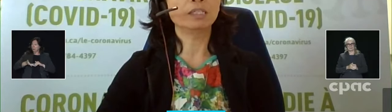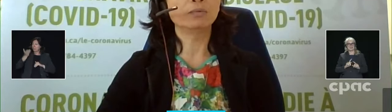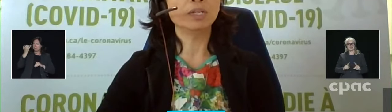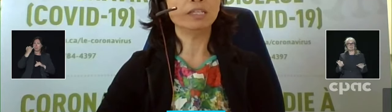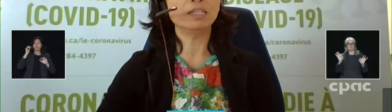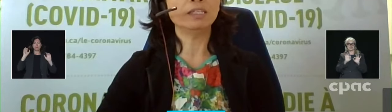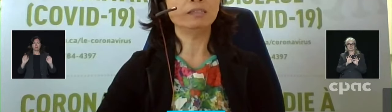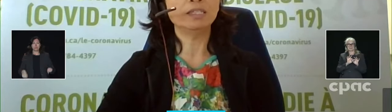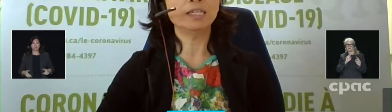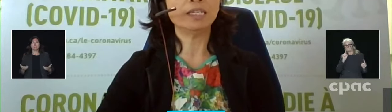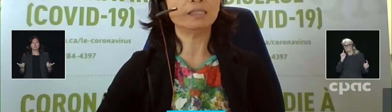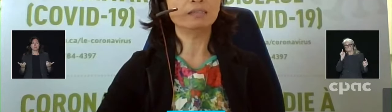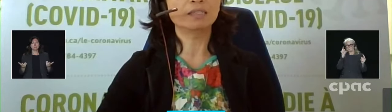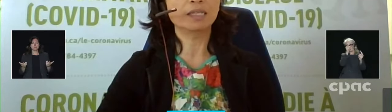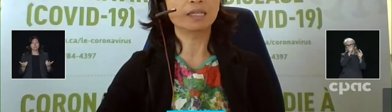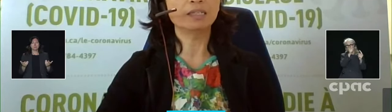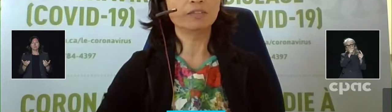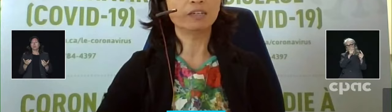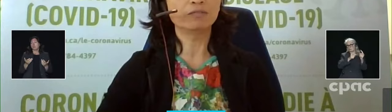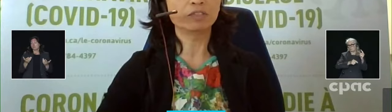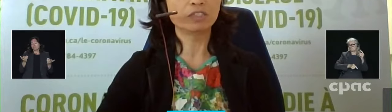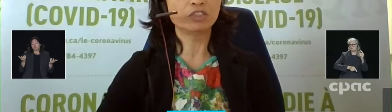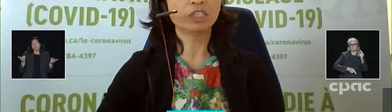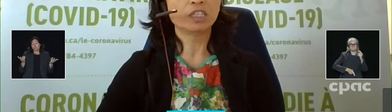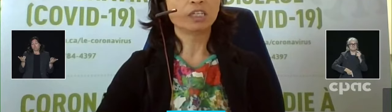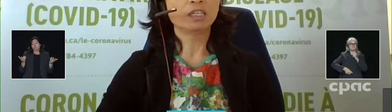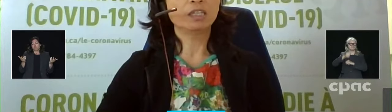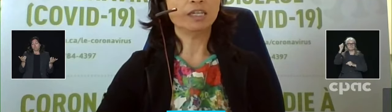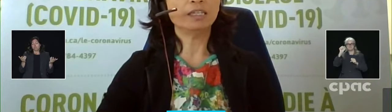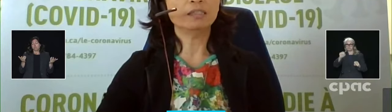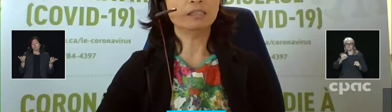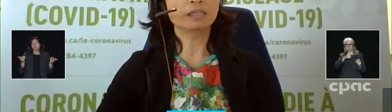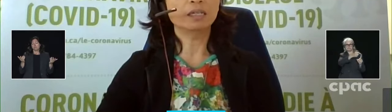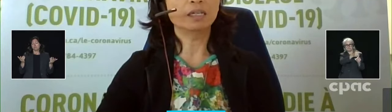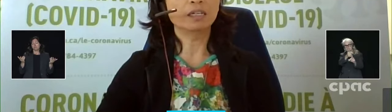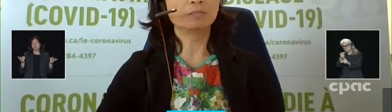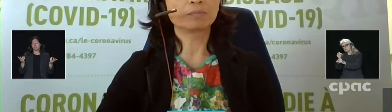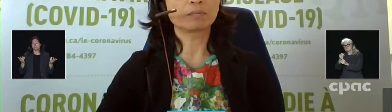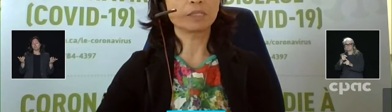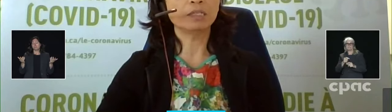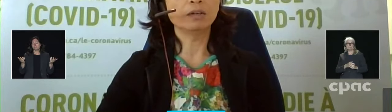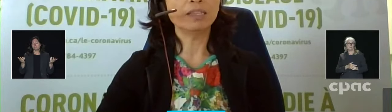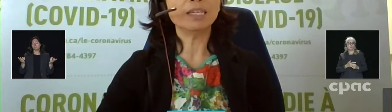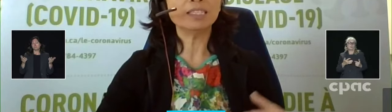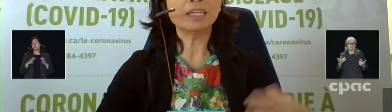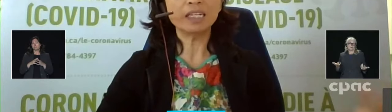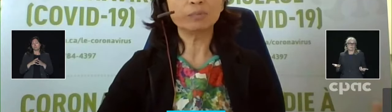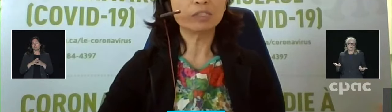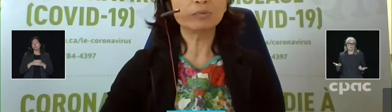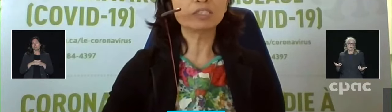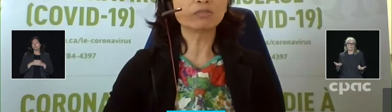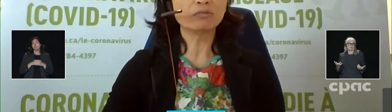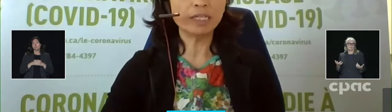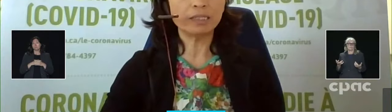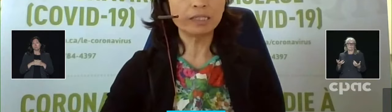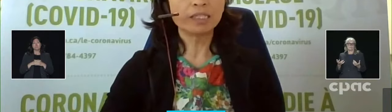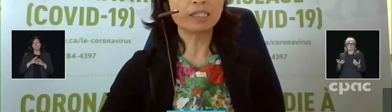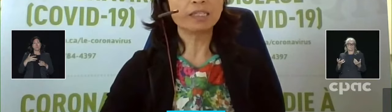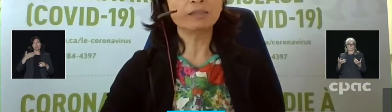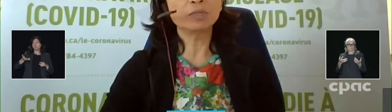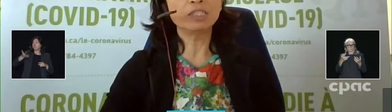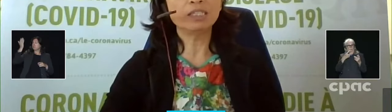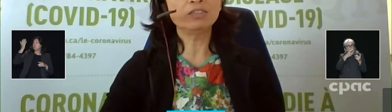So whether you can get to kind of coverage that I think as high as possible is